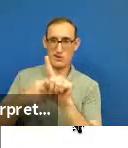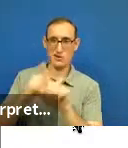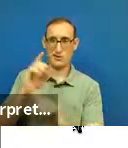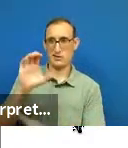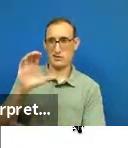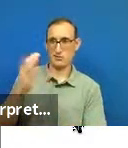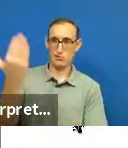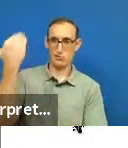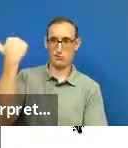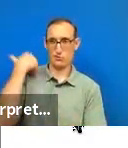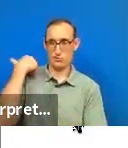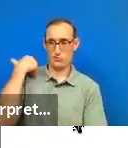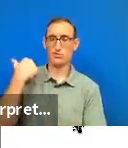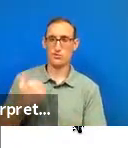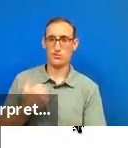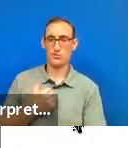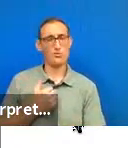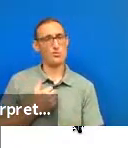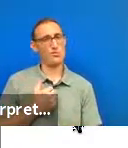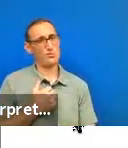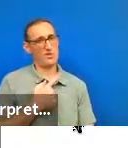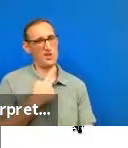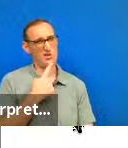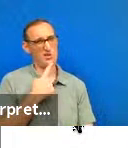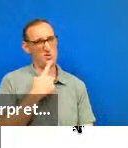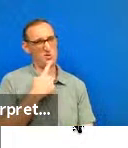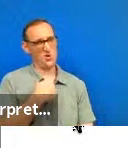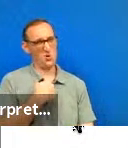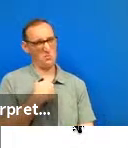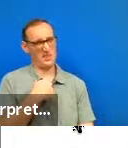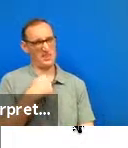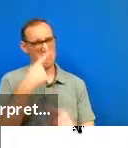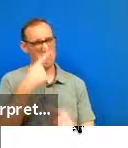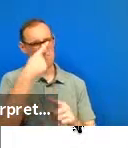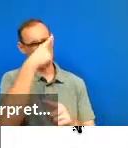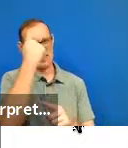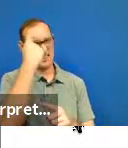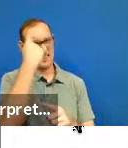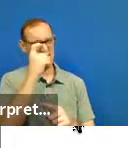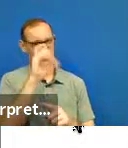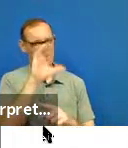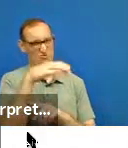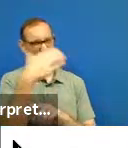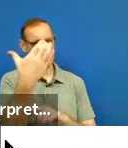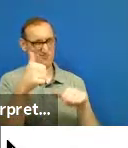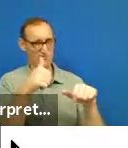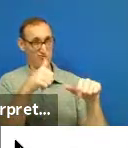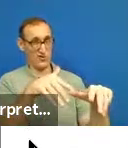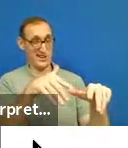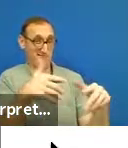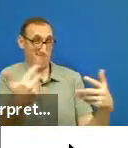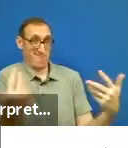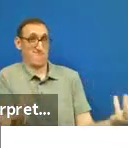Oh, they told me it was the Christmas parade. Anyway, all right.